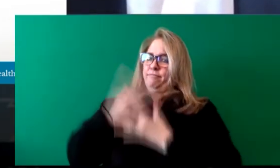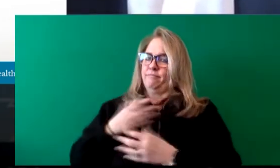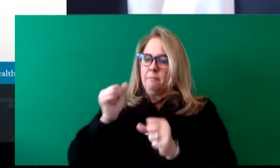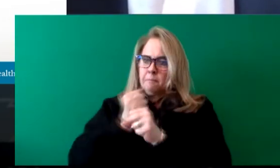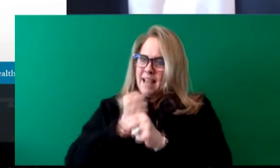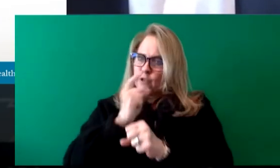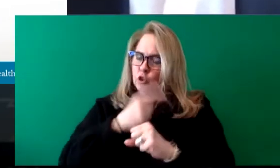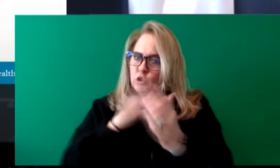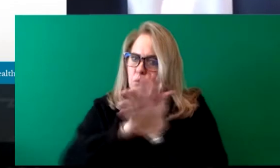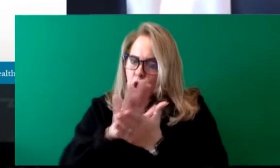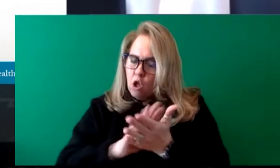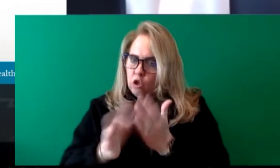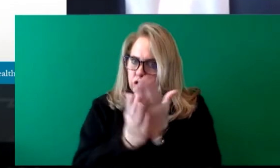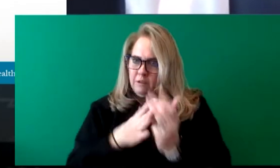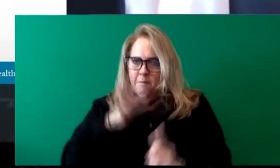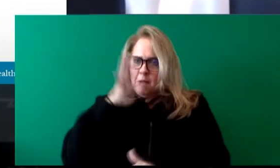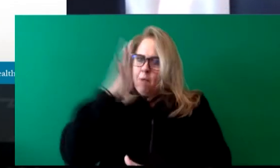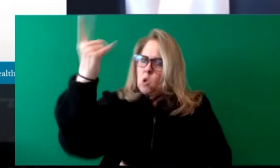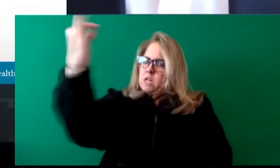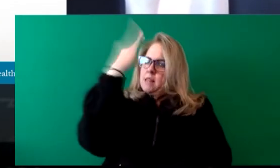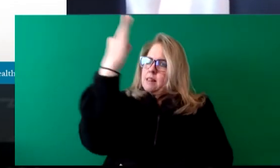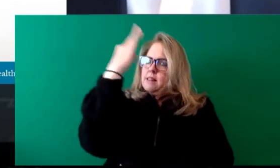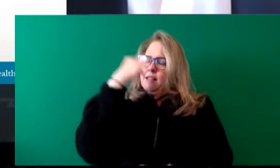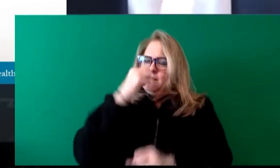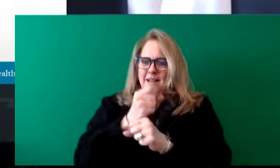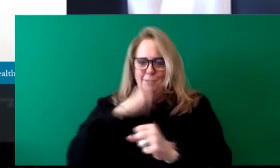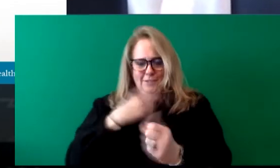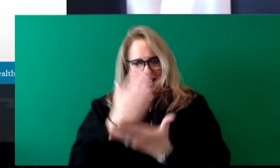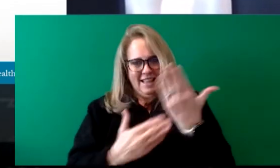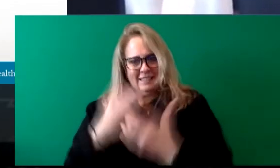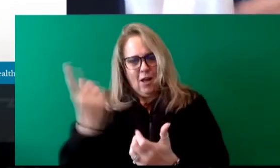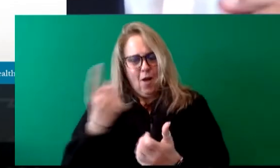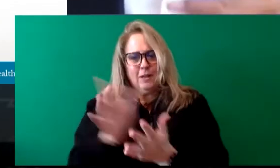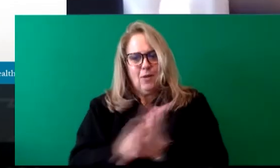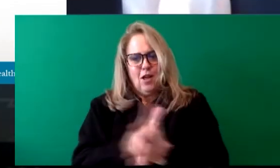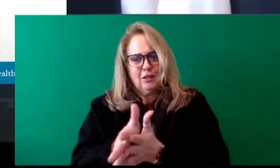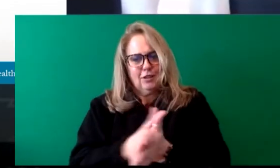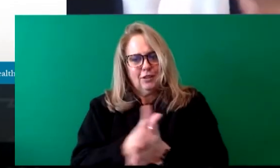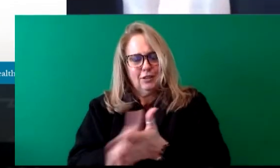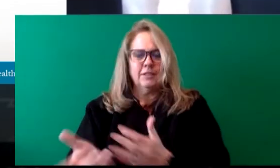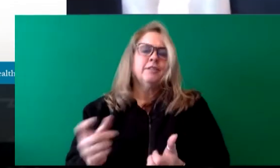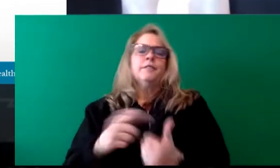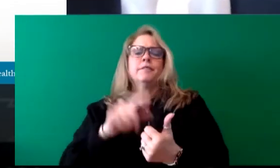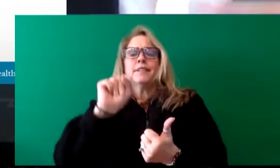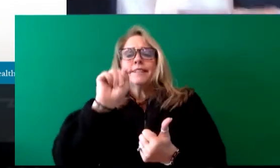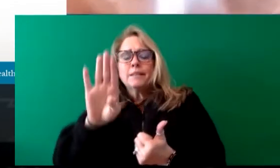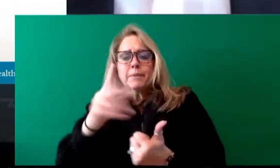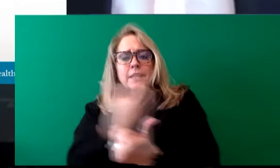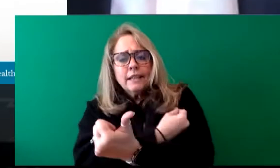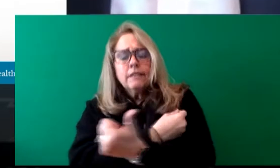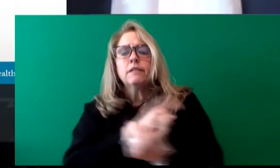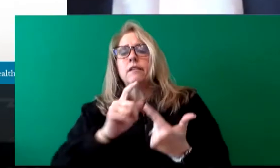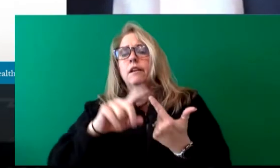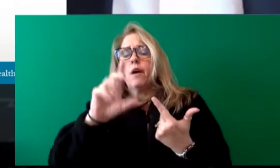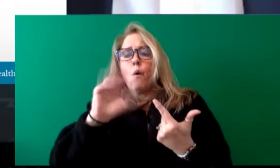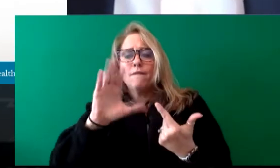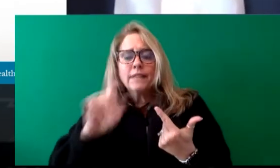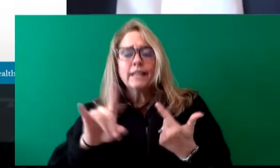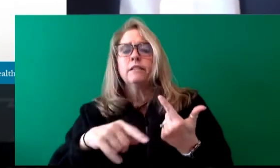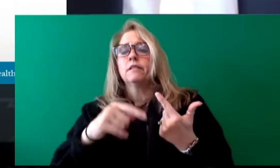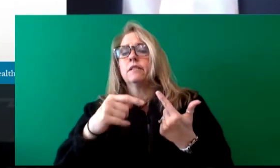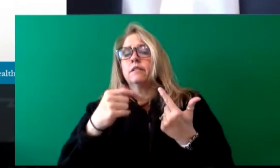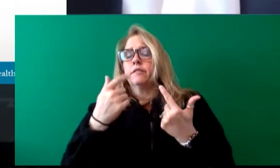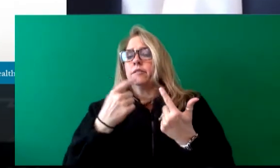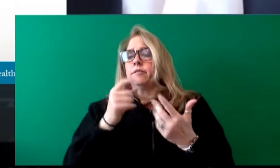Continue to do that. I think that's still an important thing. And as we discovered, whether or not it's tuberculosis or COVID-19, increasing ventilation